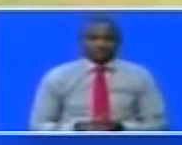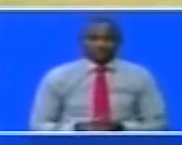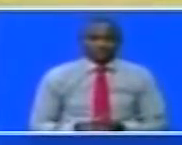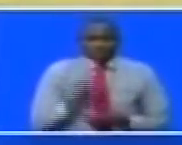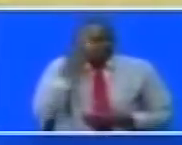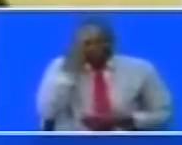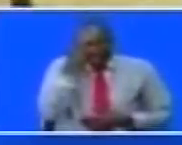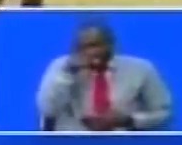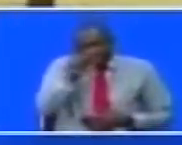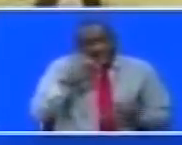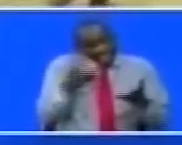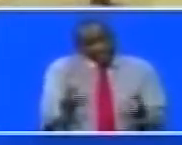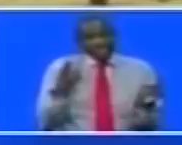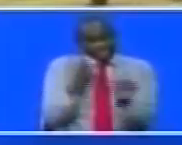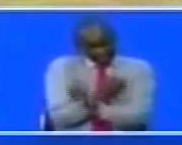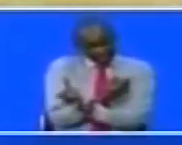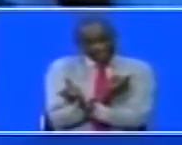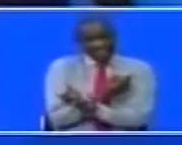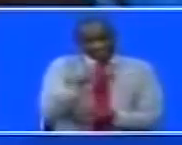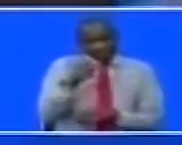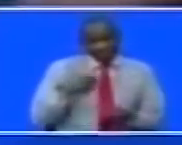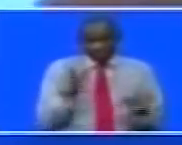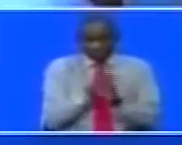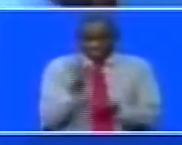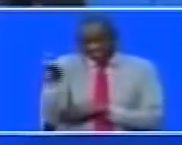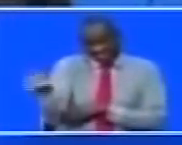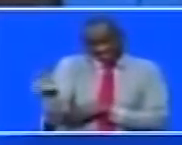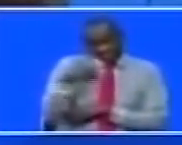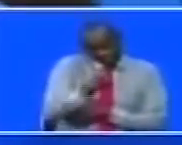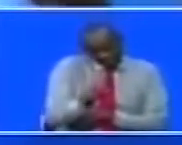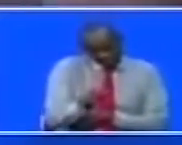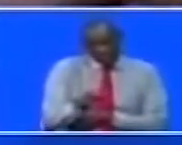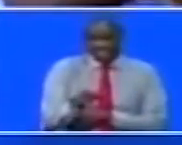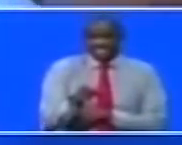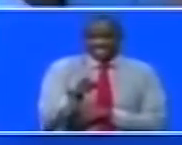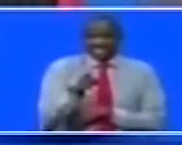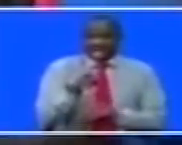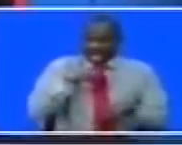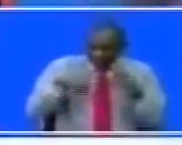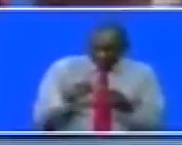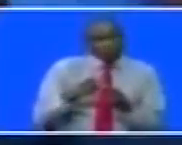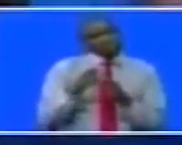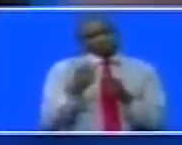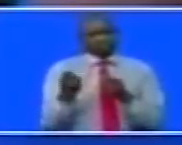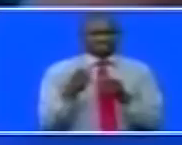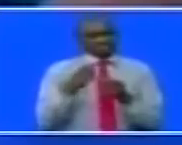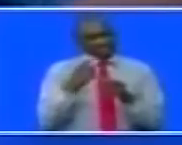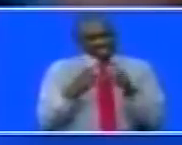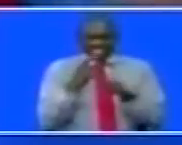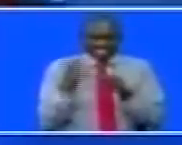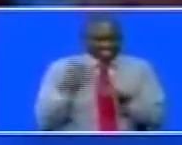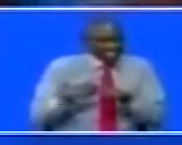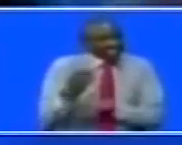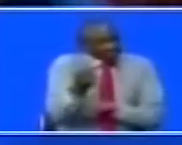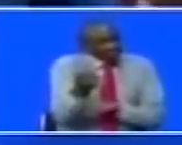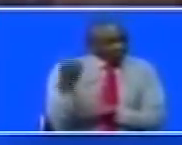While attending a function in honor of a popular Kikuyu vernacular musician, John Ng'ang'a, alias John DiMathew, over a fortnight ago, Kiambu County Governor